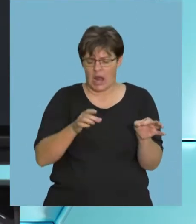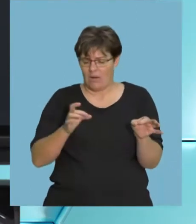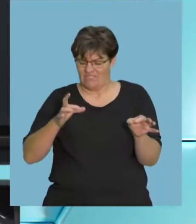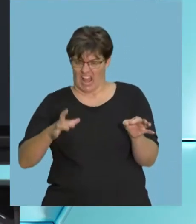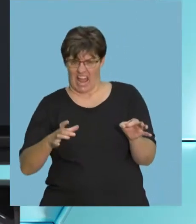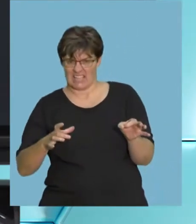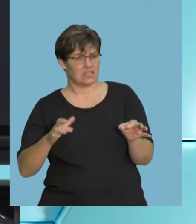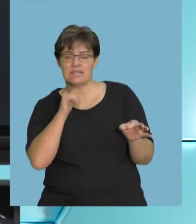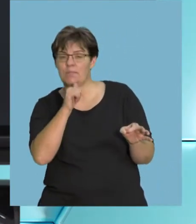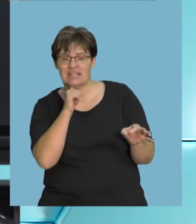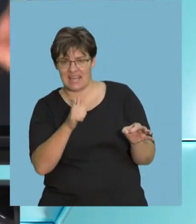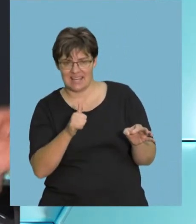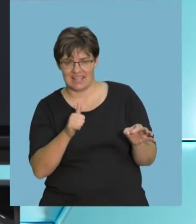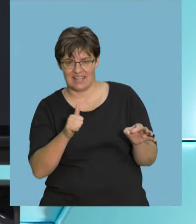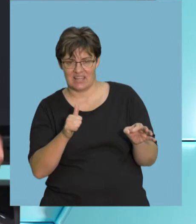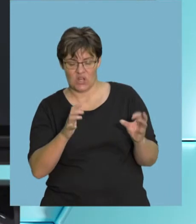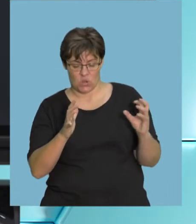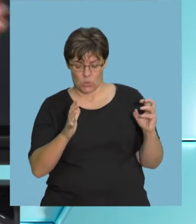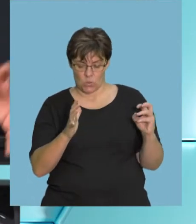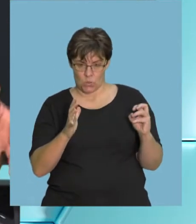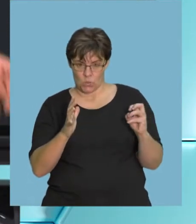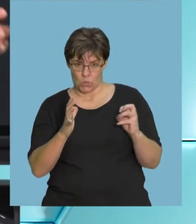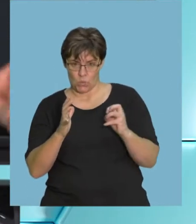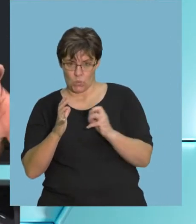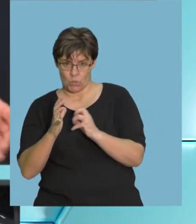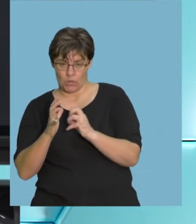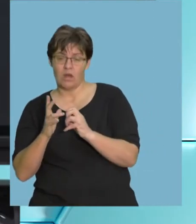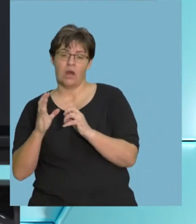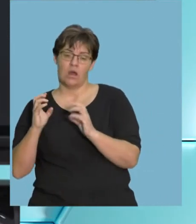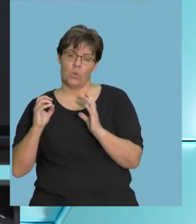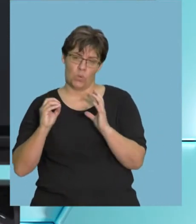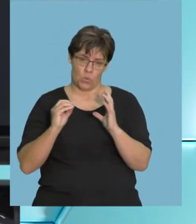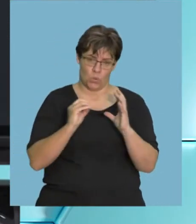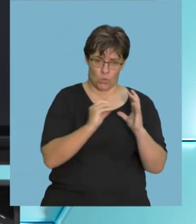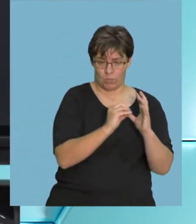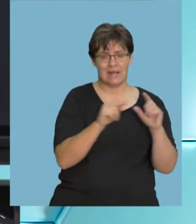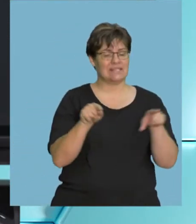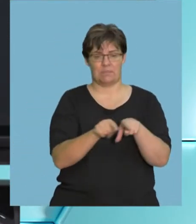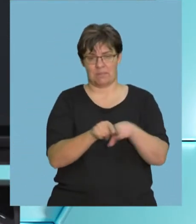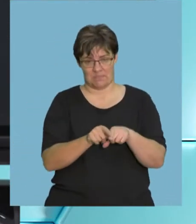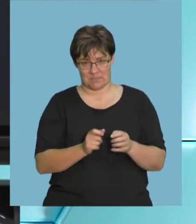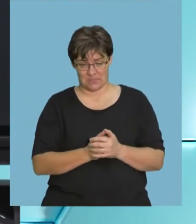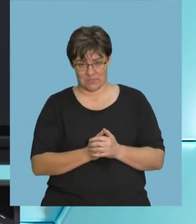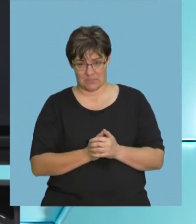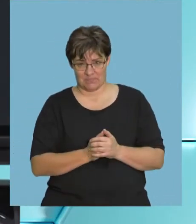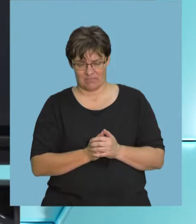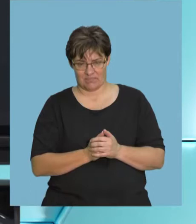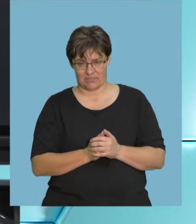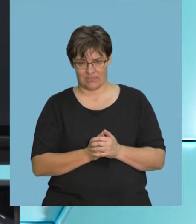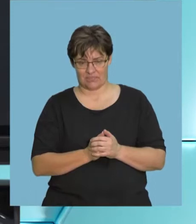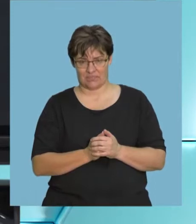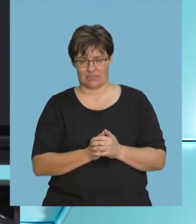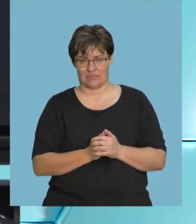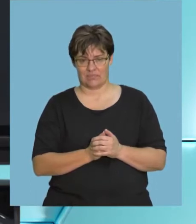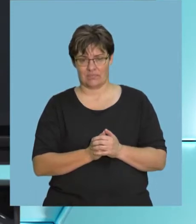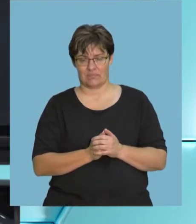1 is smaller than magnet 2, whatever force that 1 exerts on 2, 2 will exert on 1, and vice